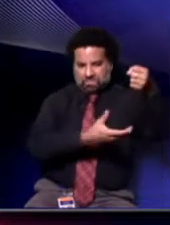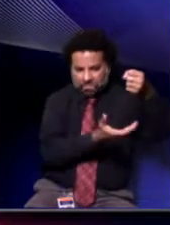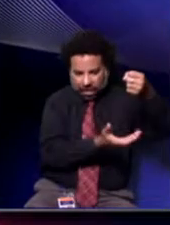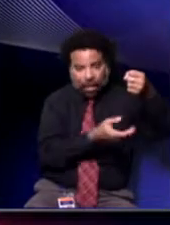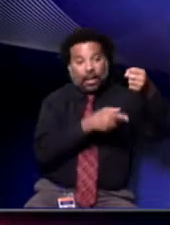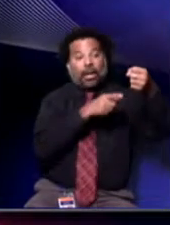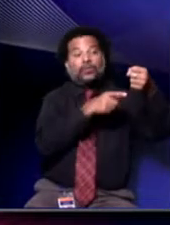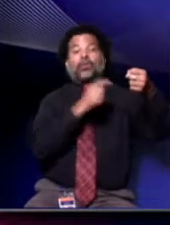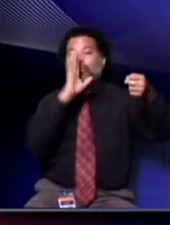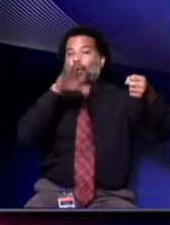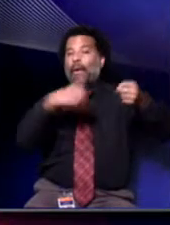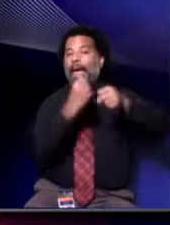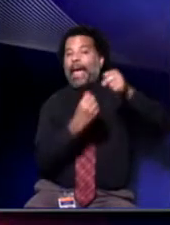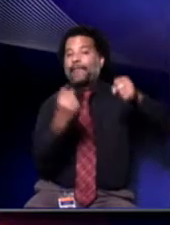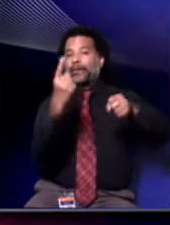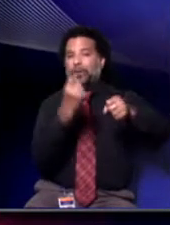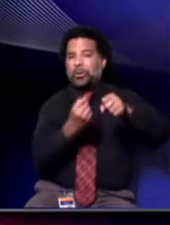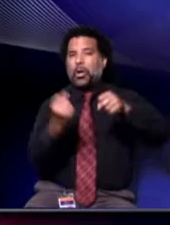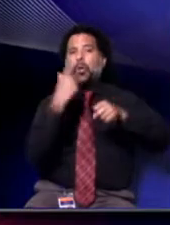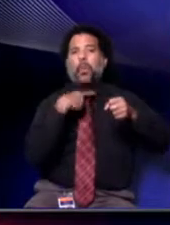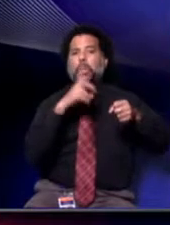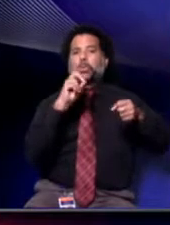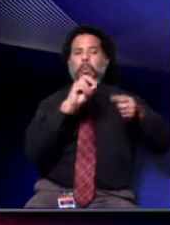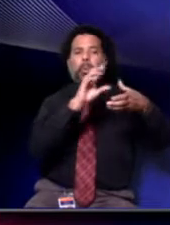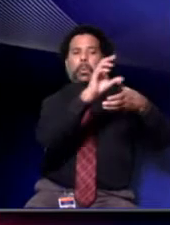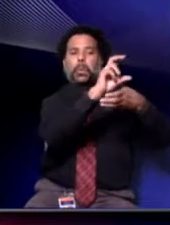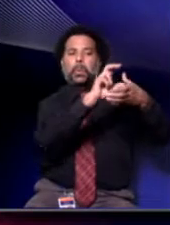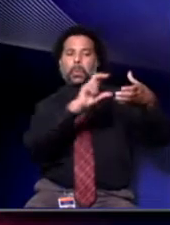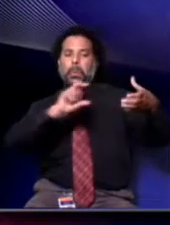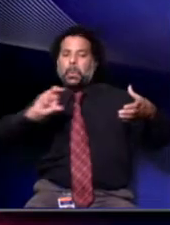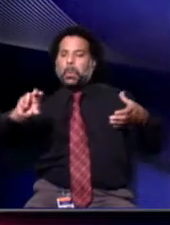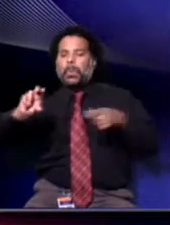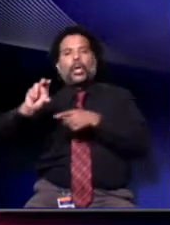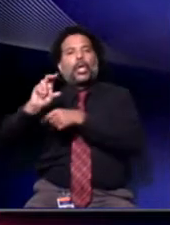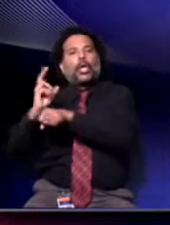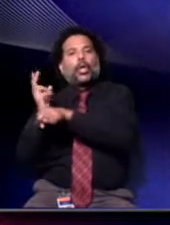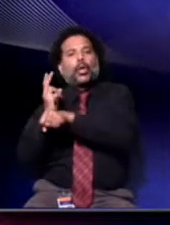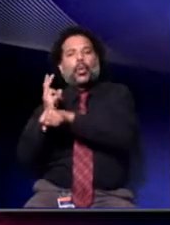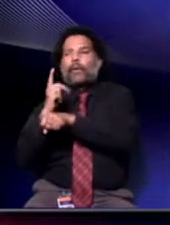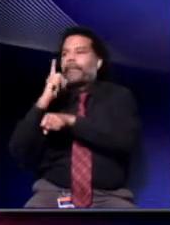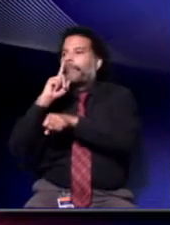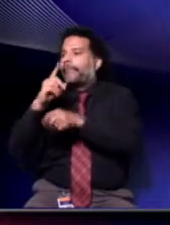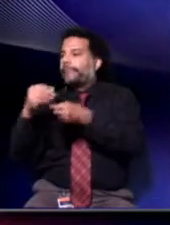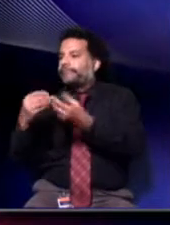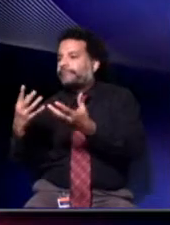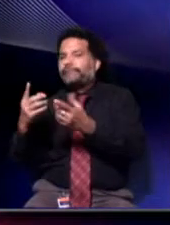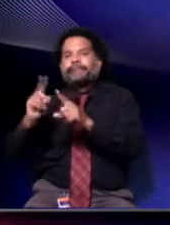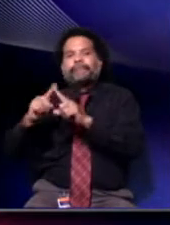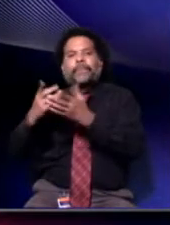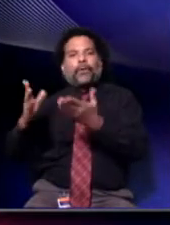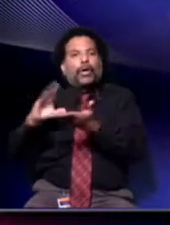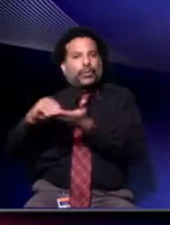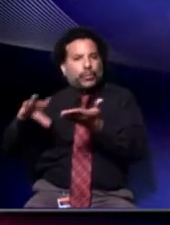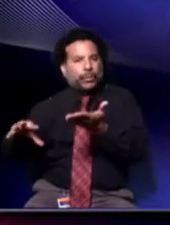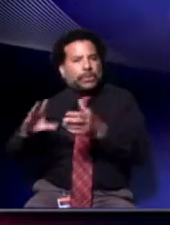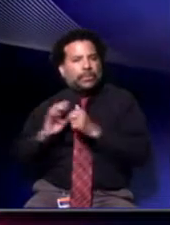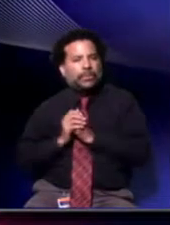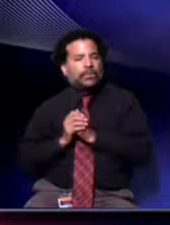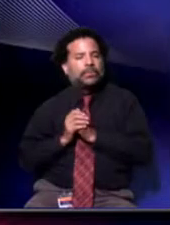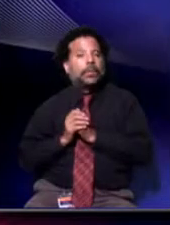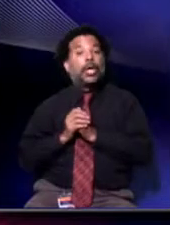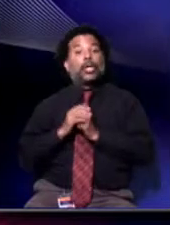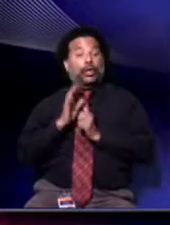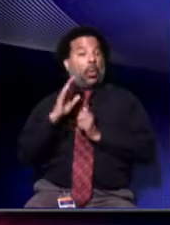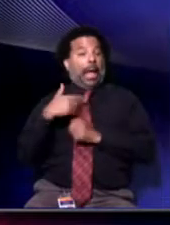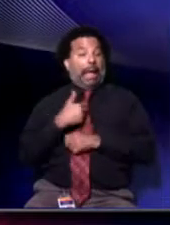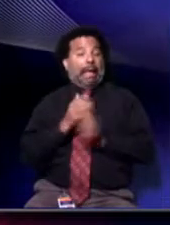we take out a small amount of money and we use that to provide different things for our students. So I